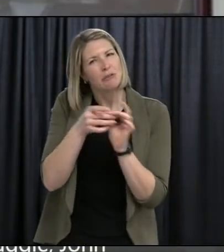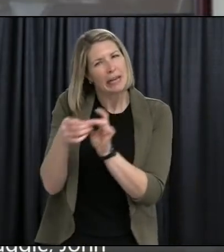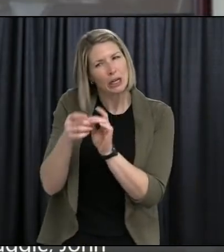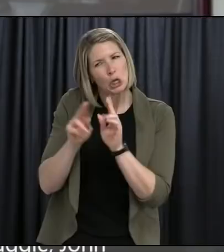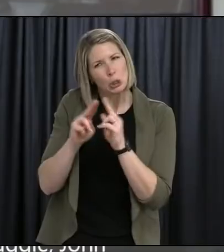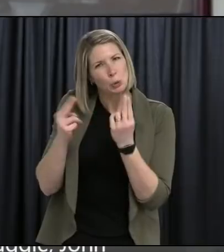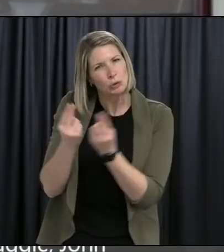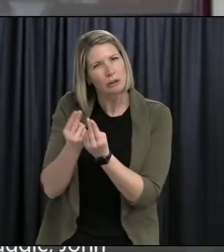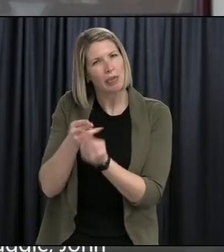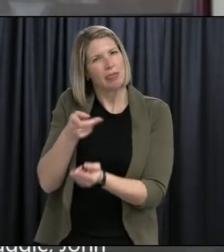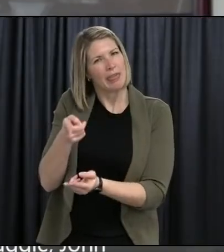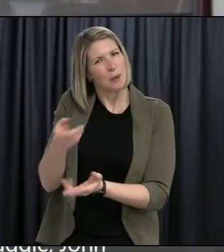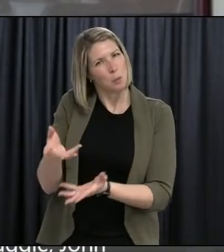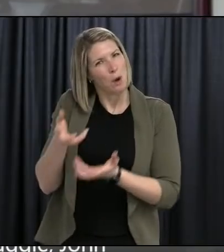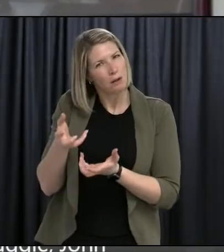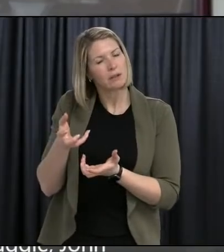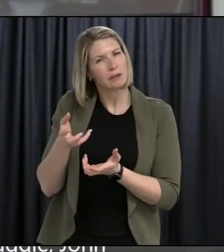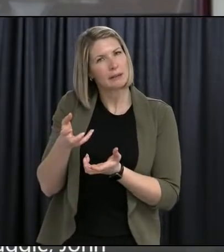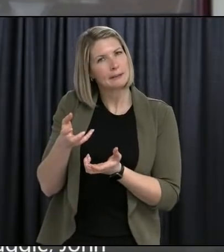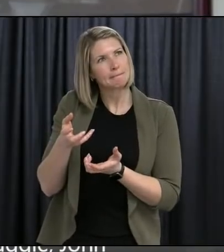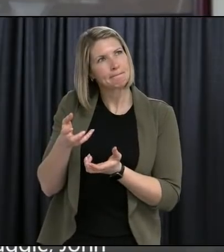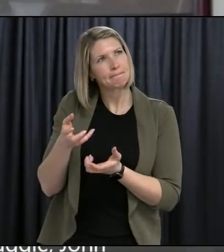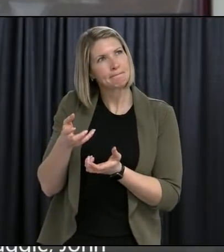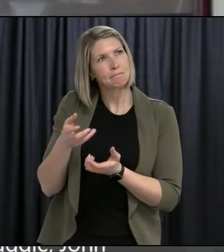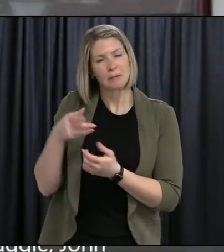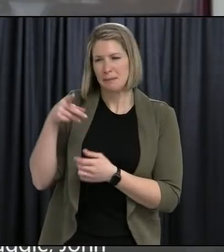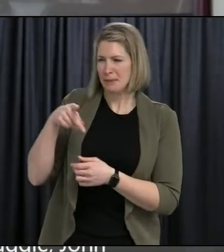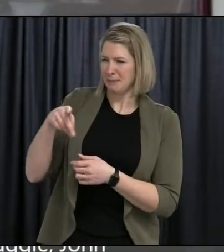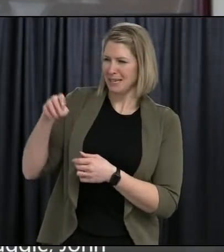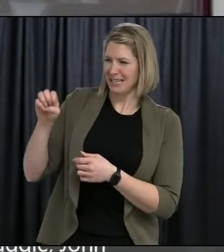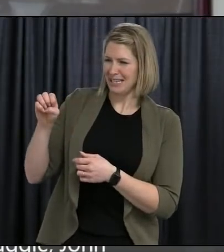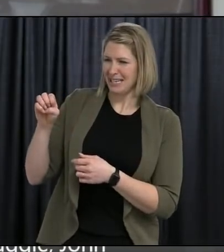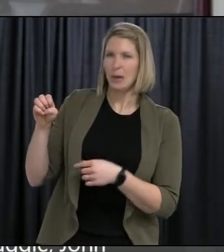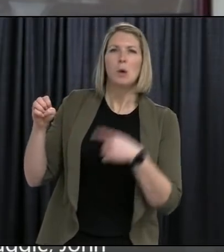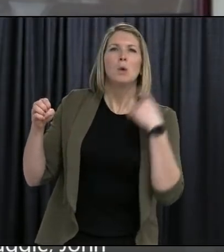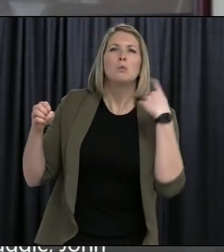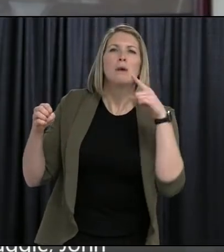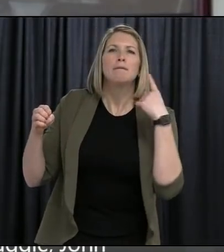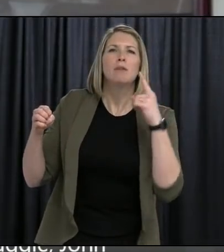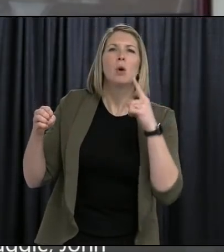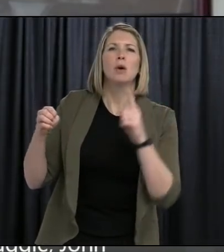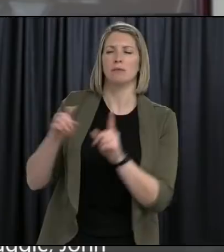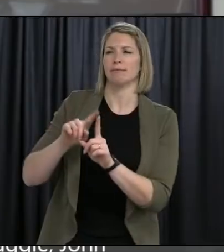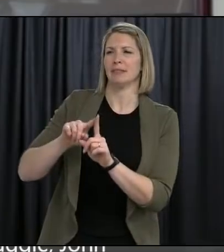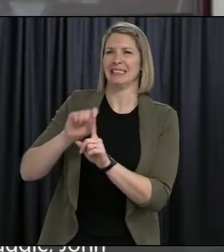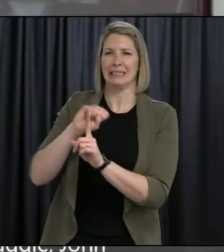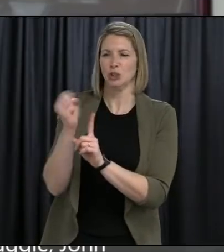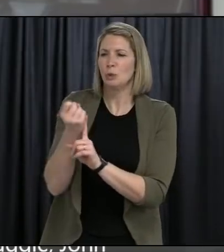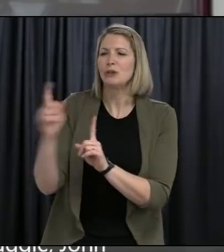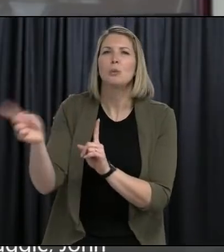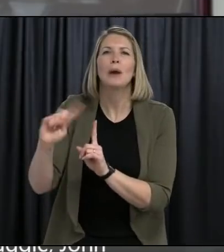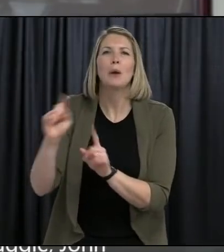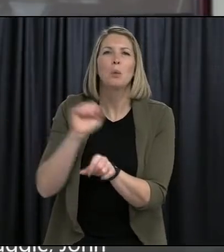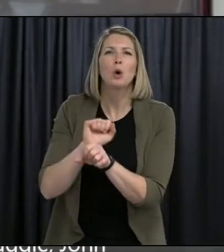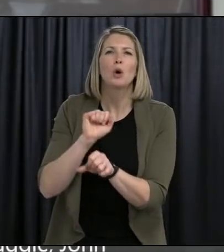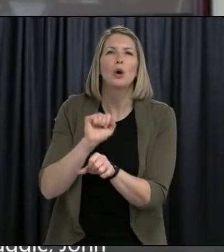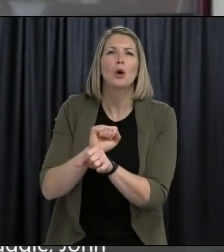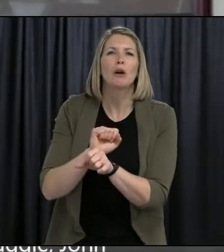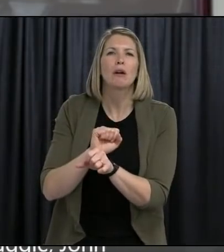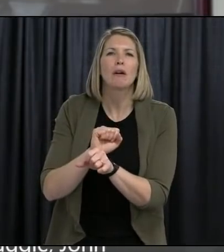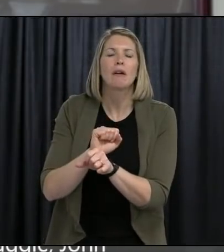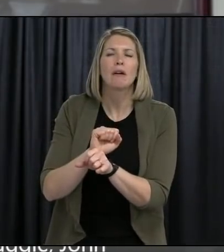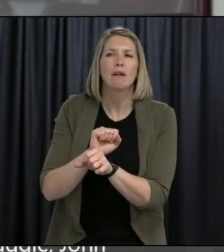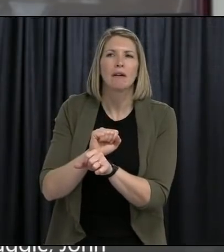what PPE is required under what circumstances, that very much is an infection prevention and control